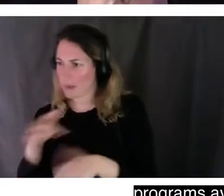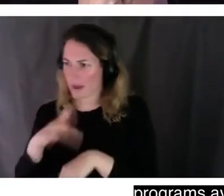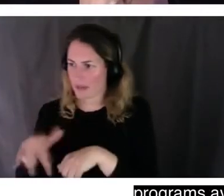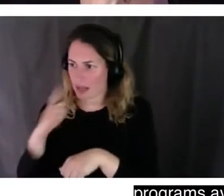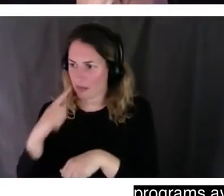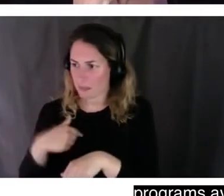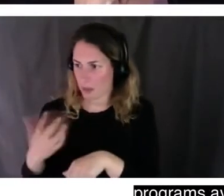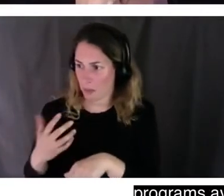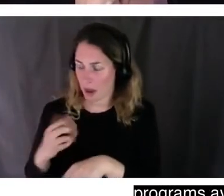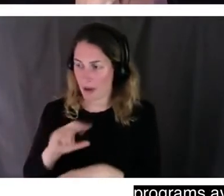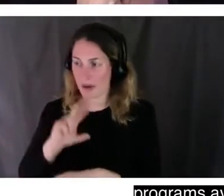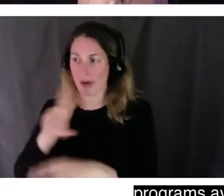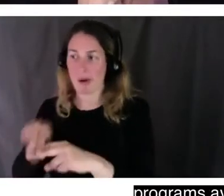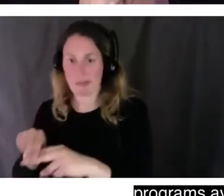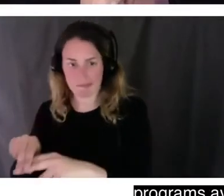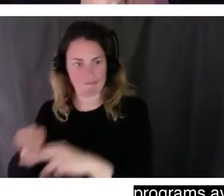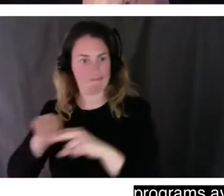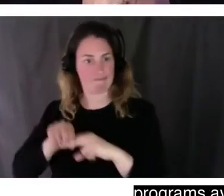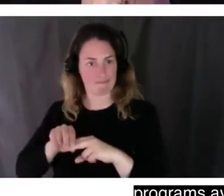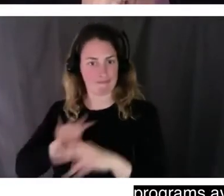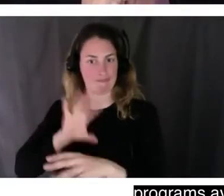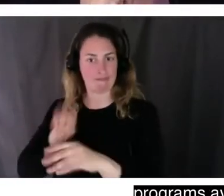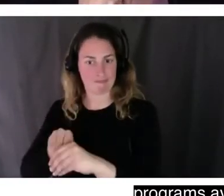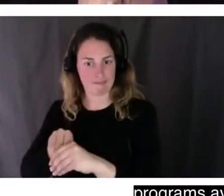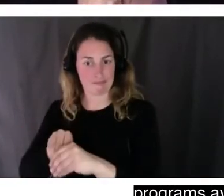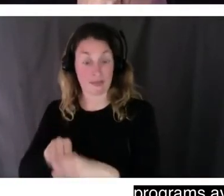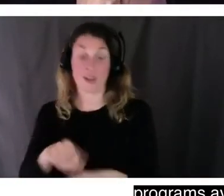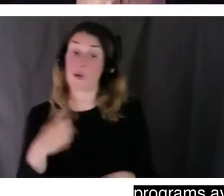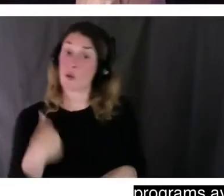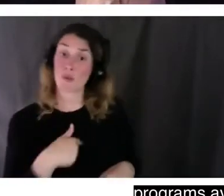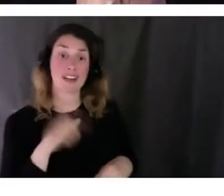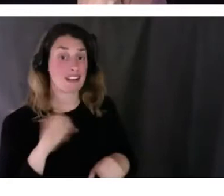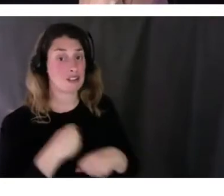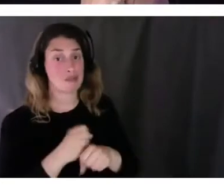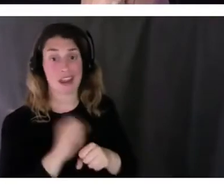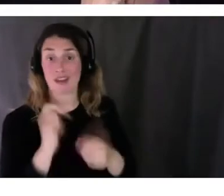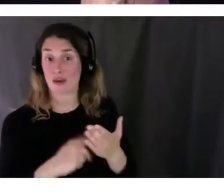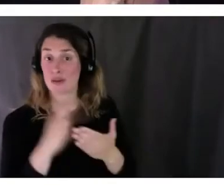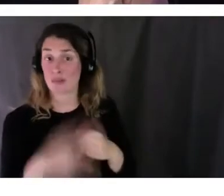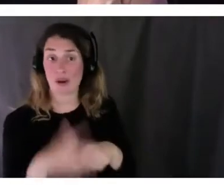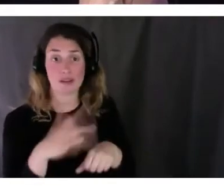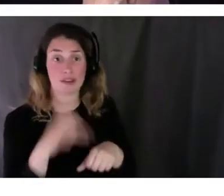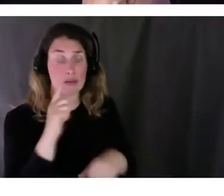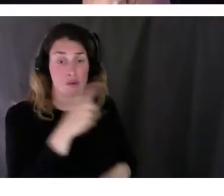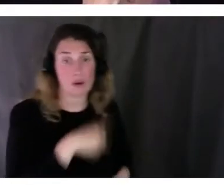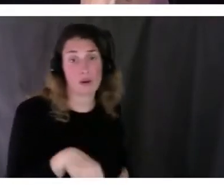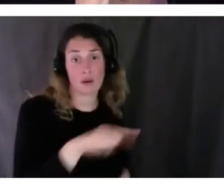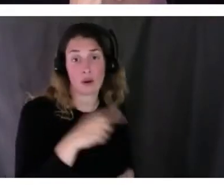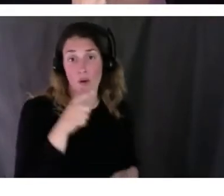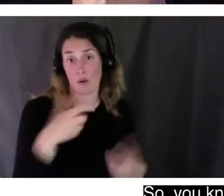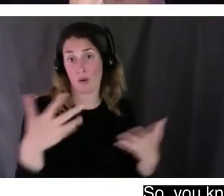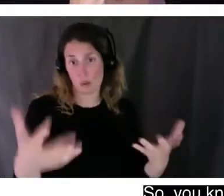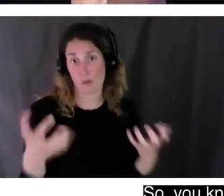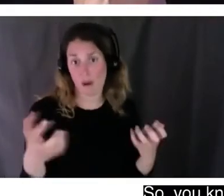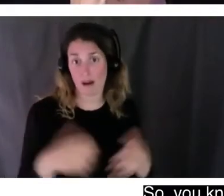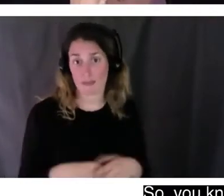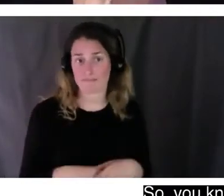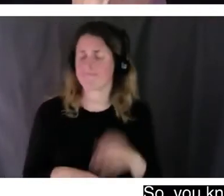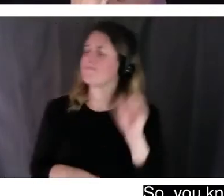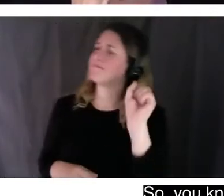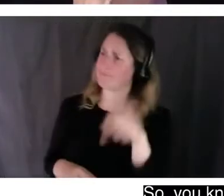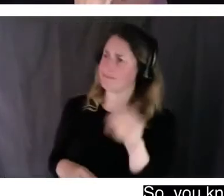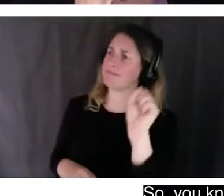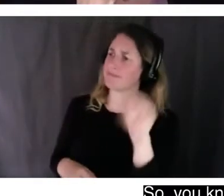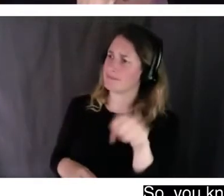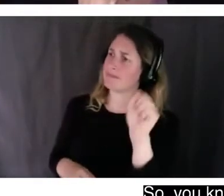of programs available to the people who desire them, right? Absolutely. So, in